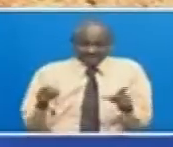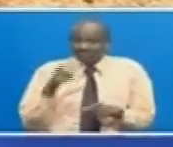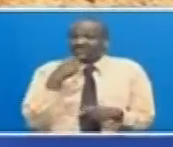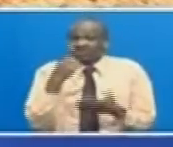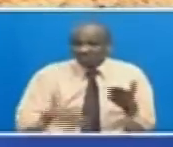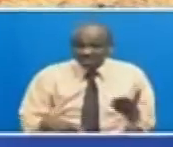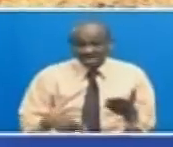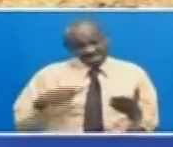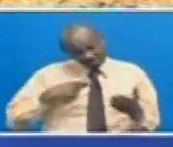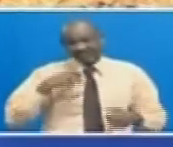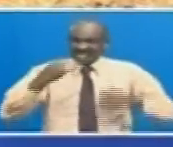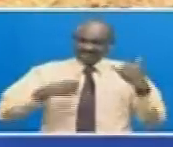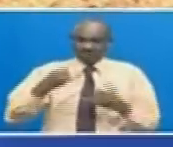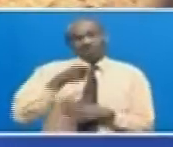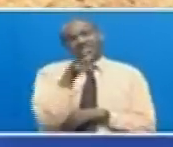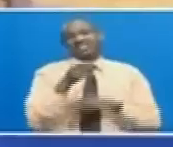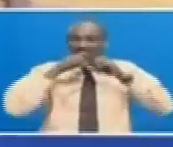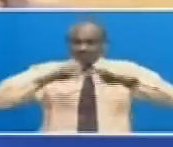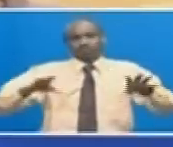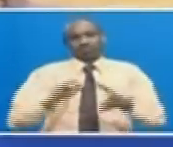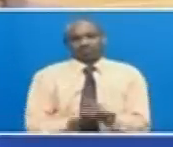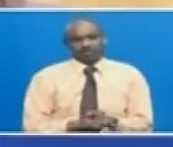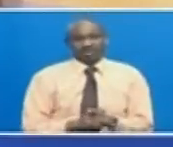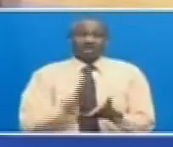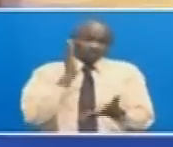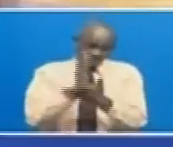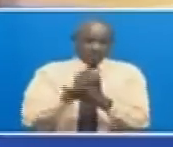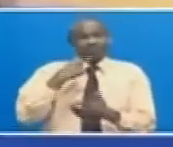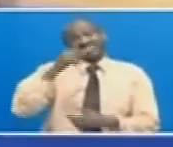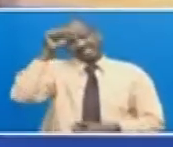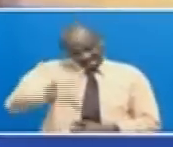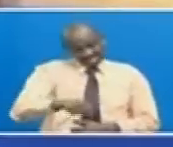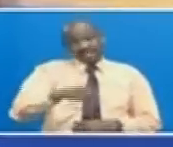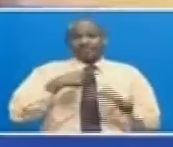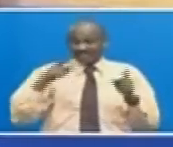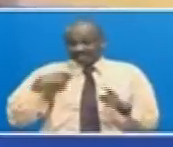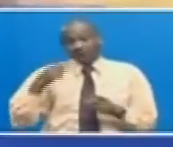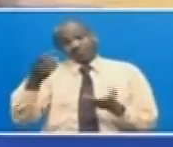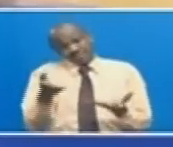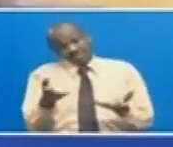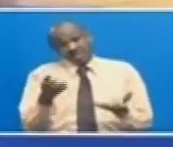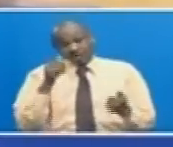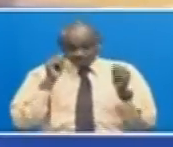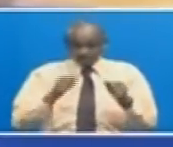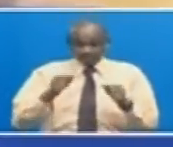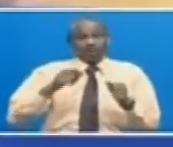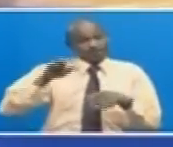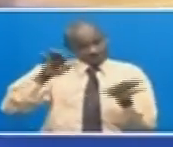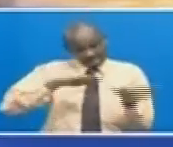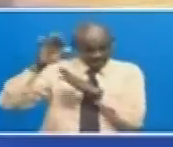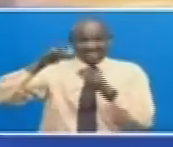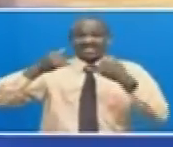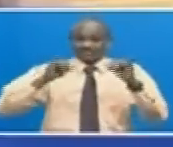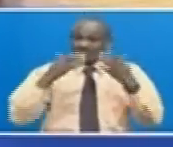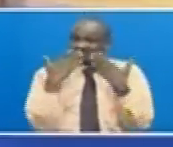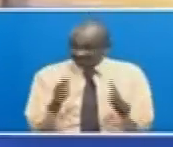seen and enjoyed the fruits of devolution. Kama nilipigia yes, lakini sasa ukisoma mpaka iwe enacted na